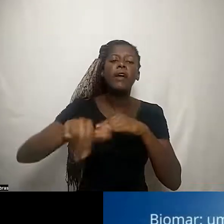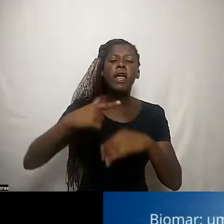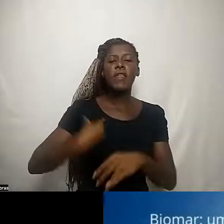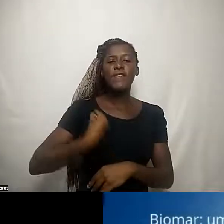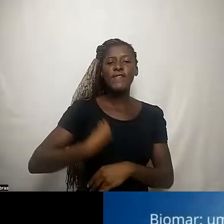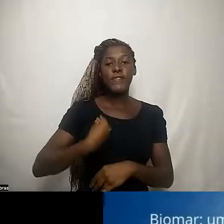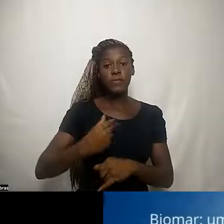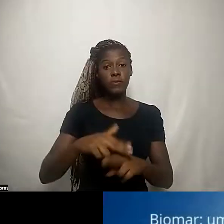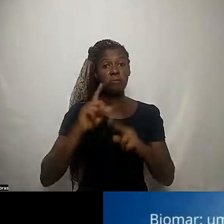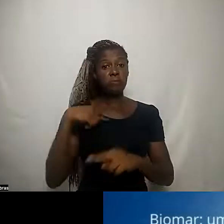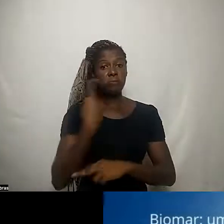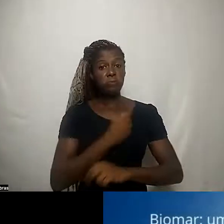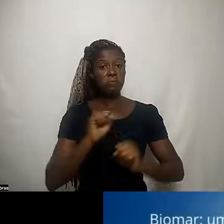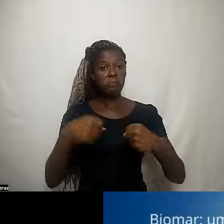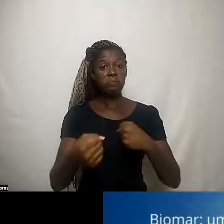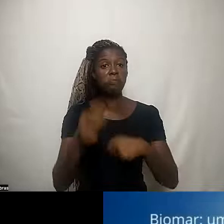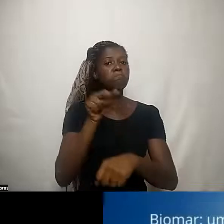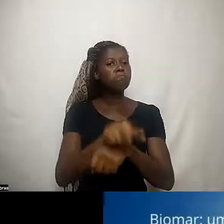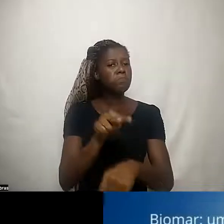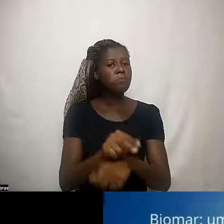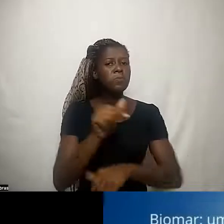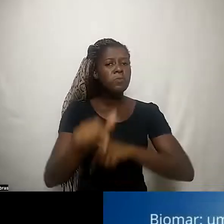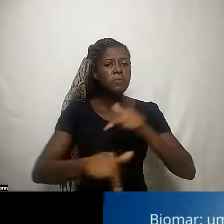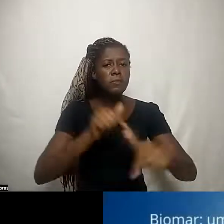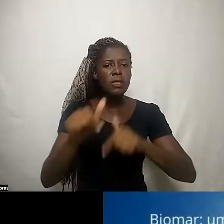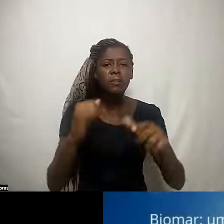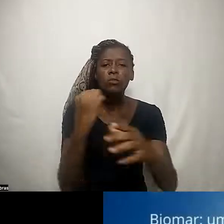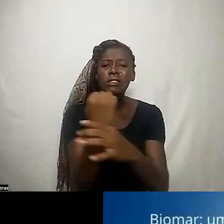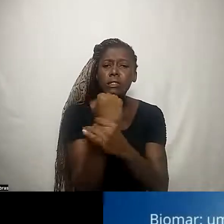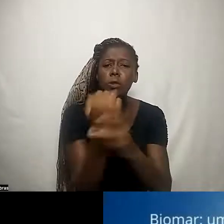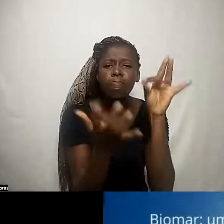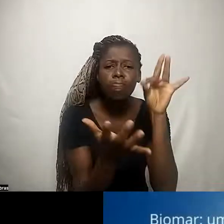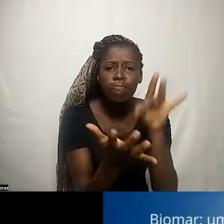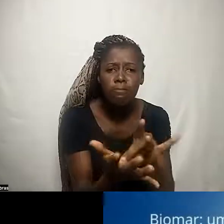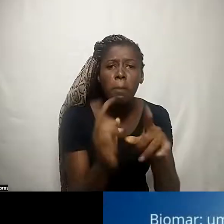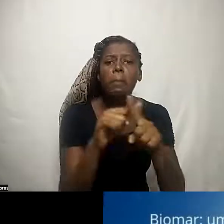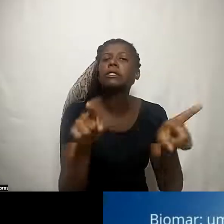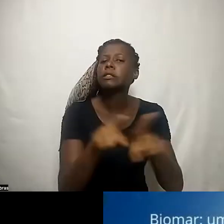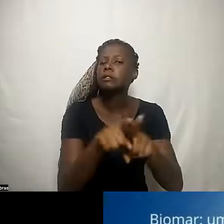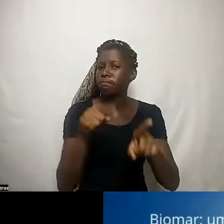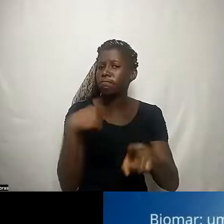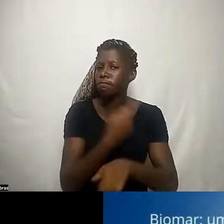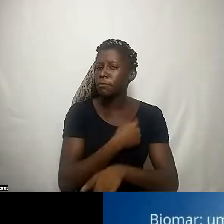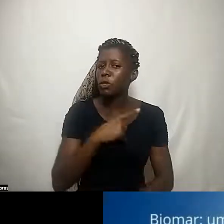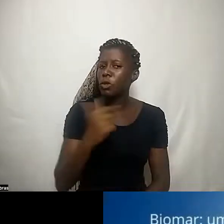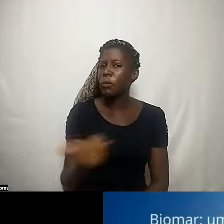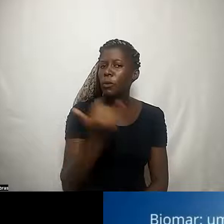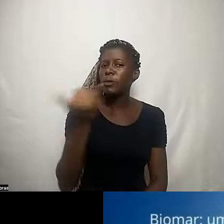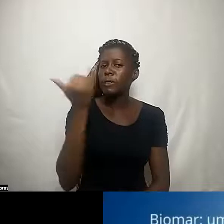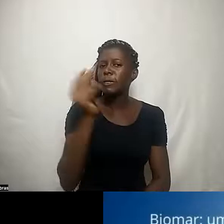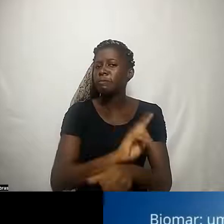Or sustainable action shows through our daily actions and also